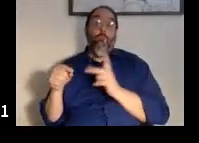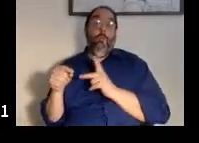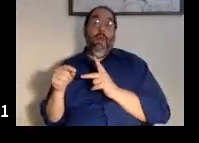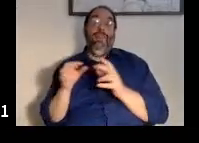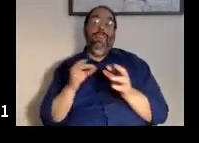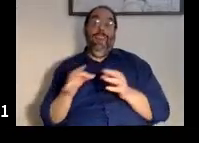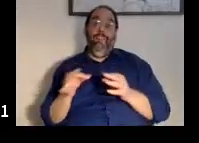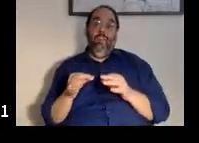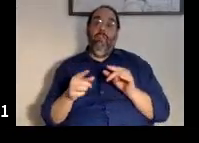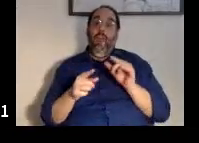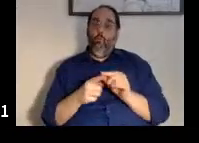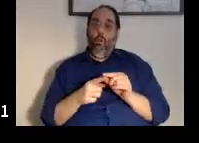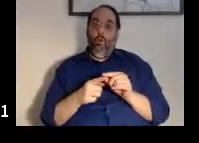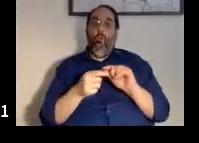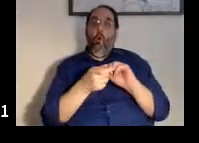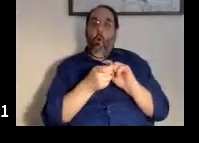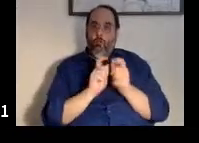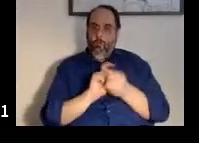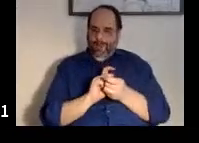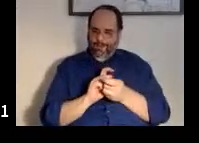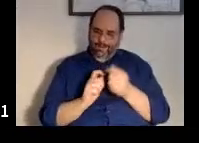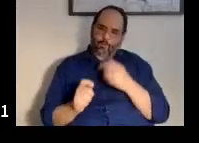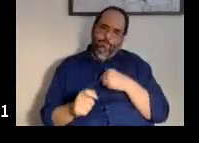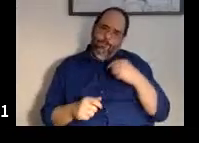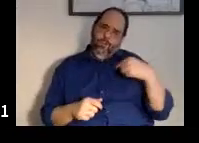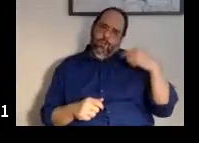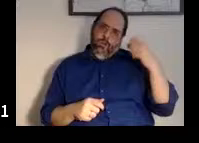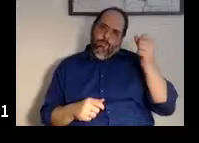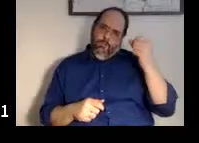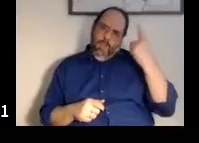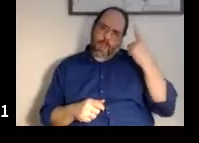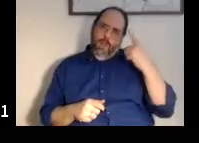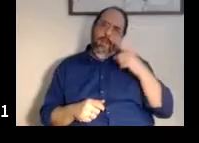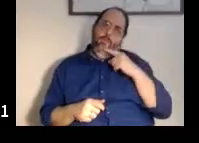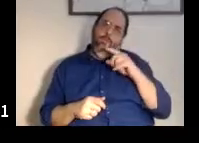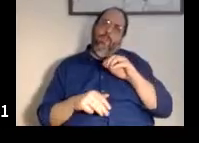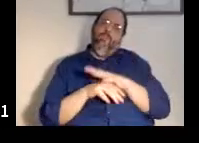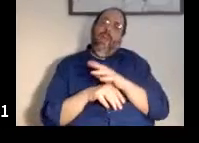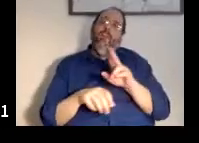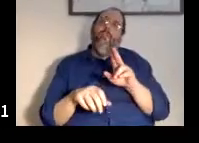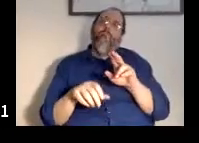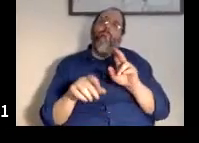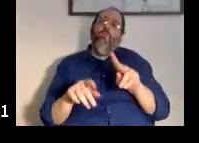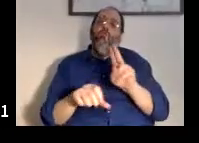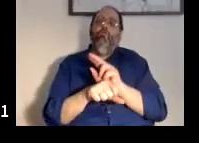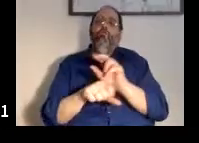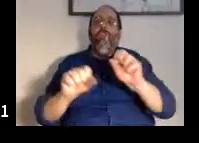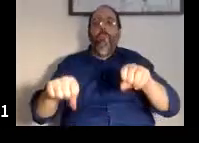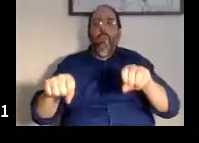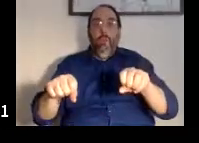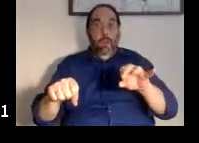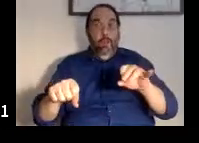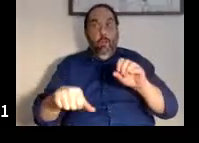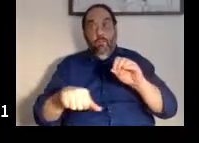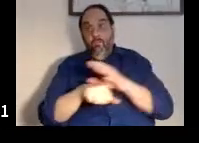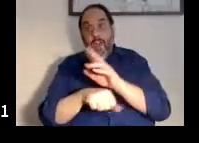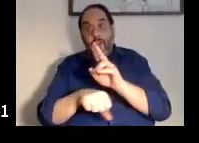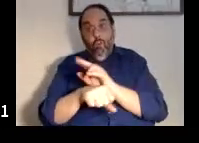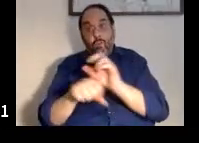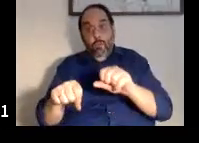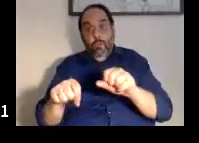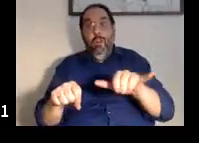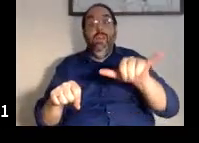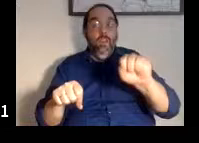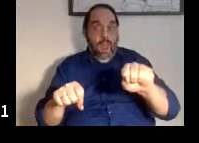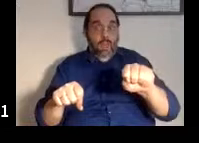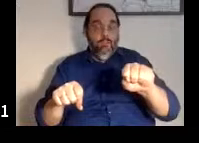of an alteration and understand that it's really affecting usability. And so if you're affecting the usability, yes, it